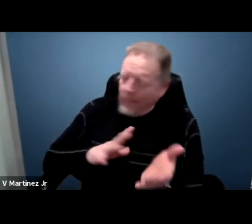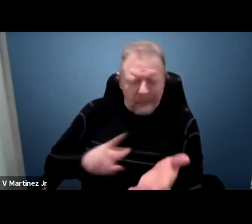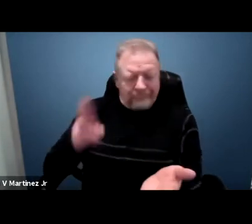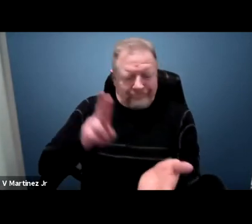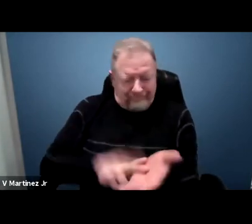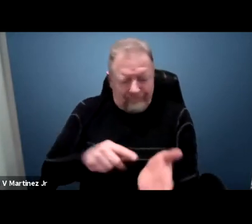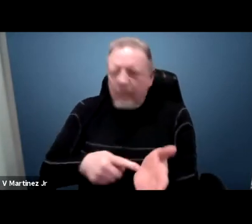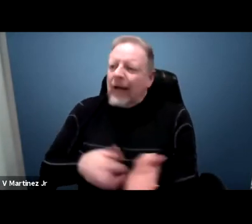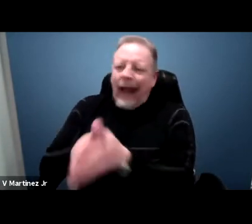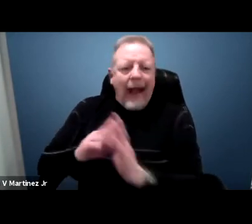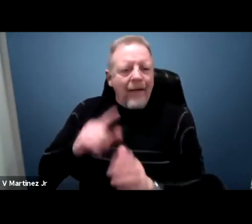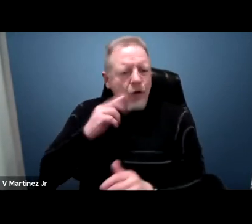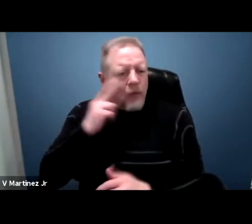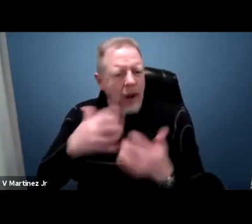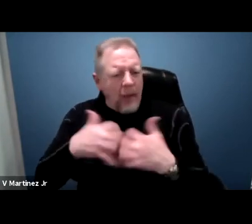that form.